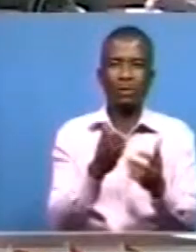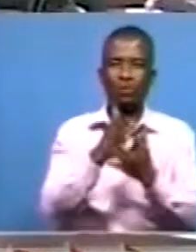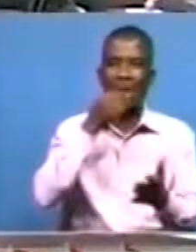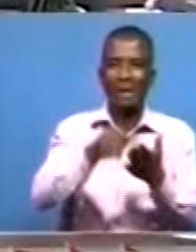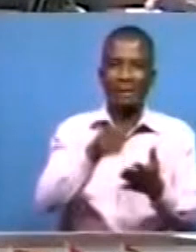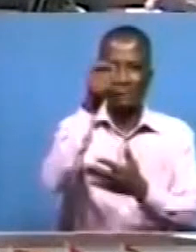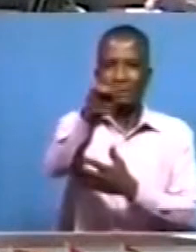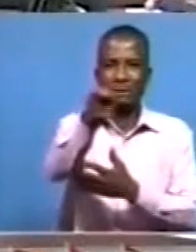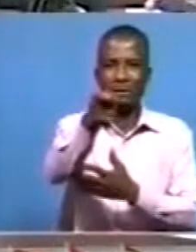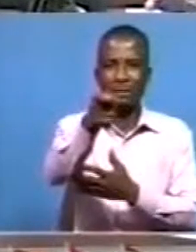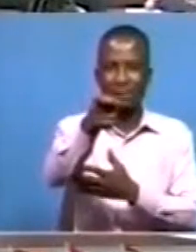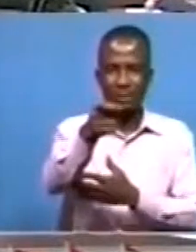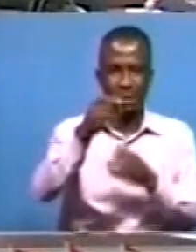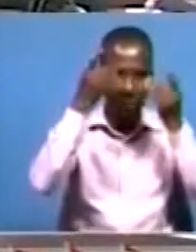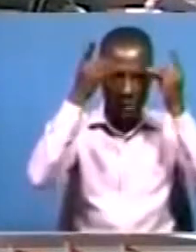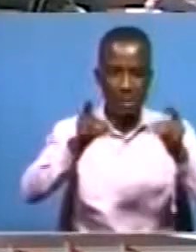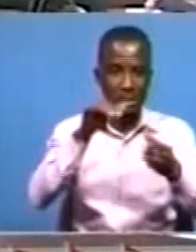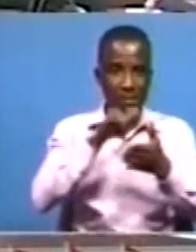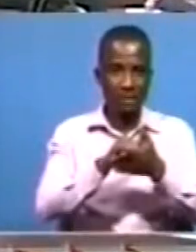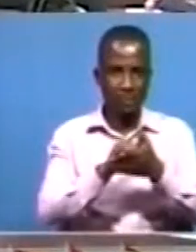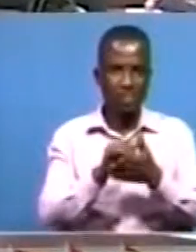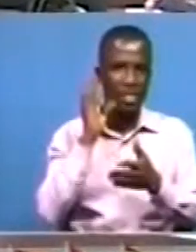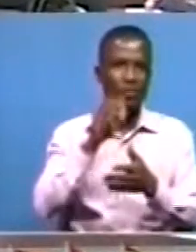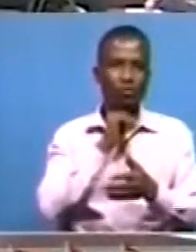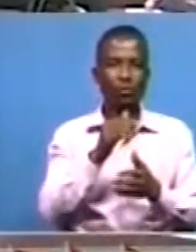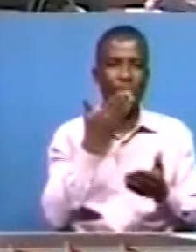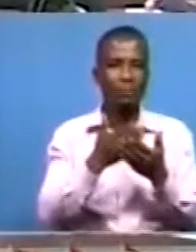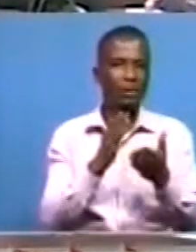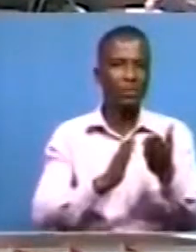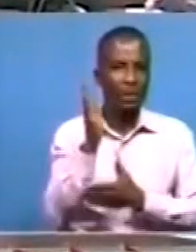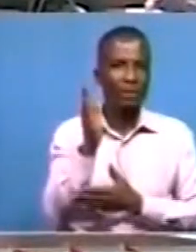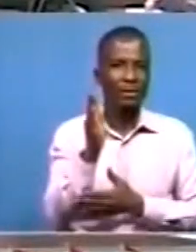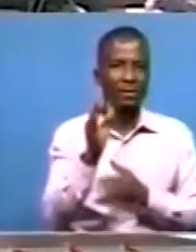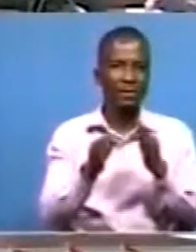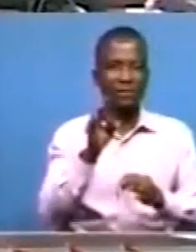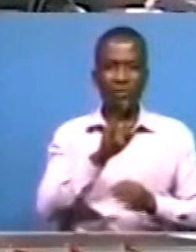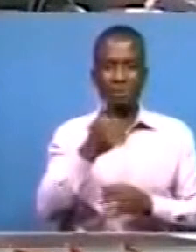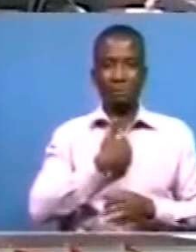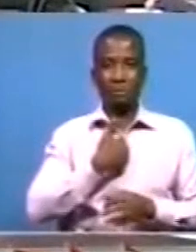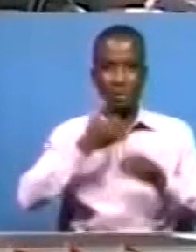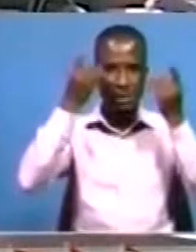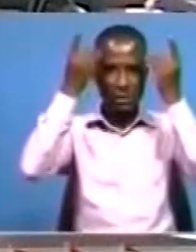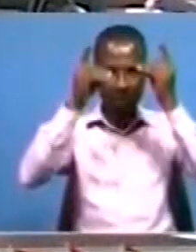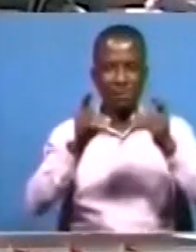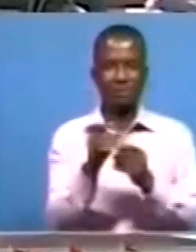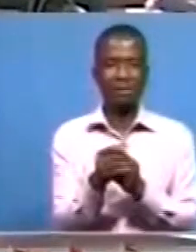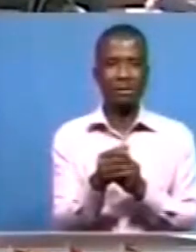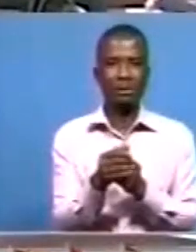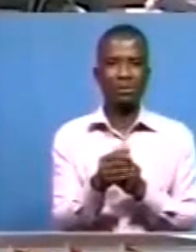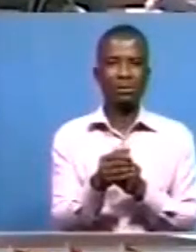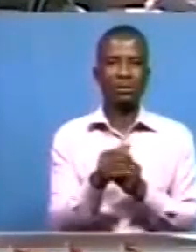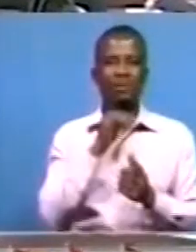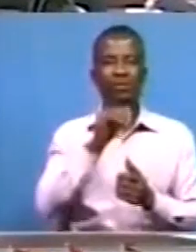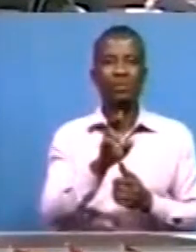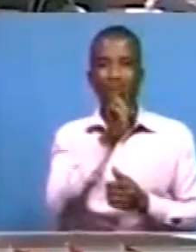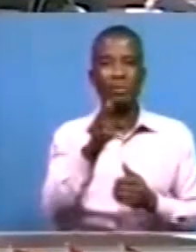subpoena. Our determination was that it would not be a proper exercise of judicial discretion, and we do not see the miscarriage